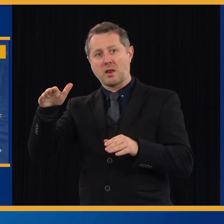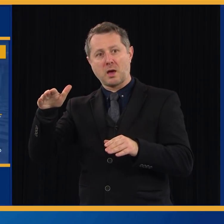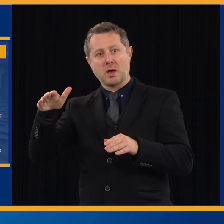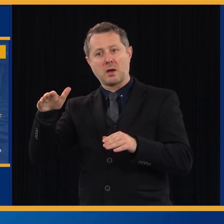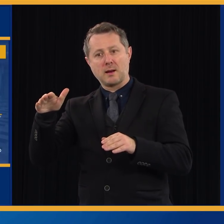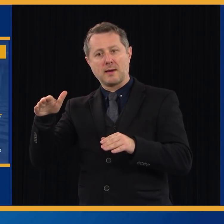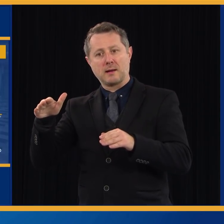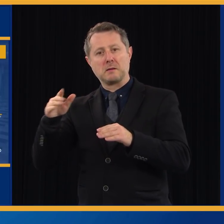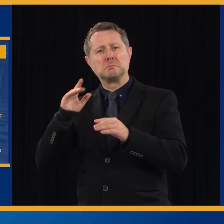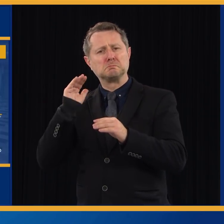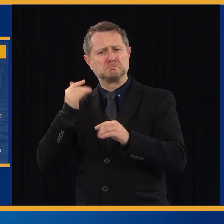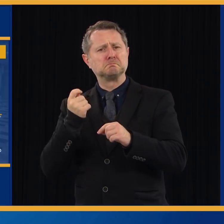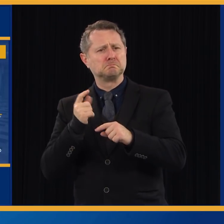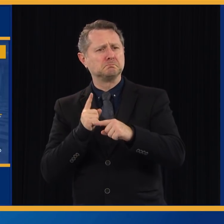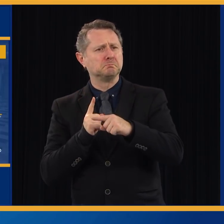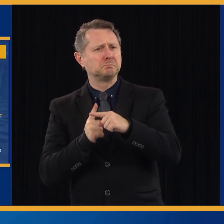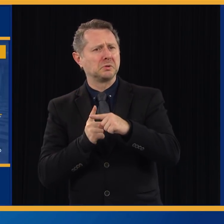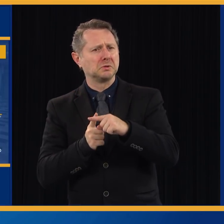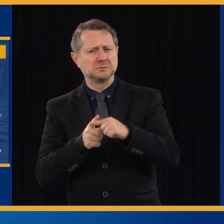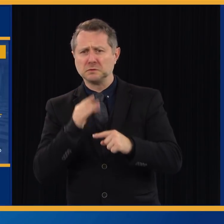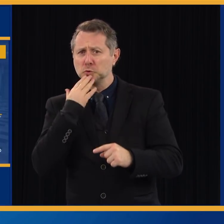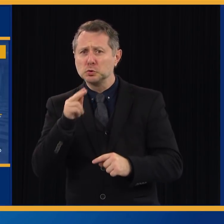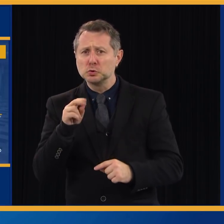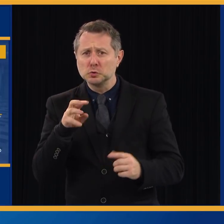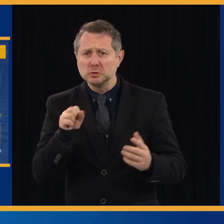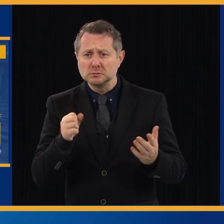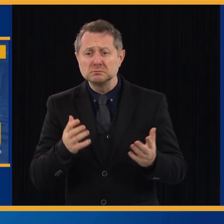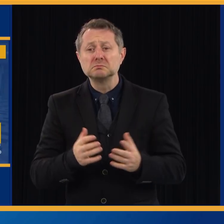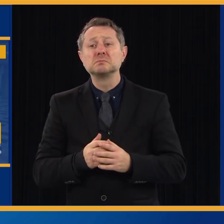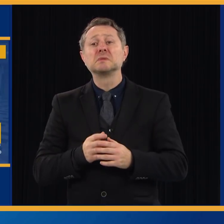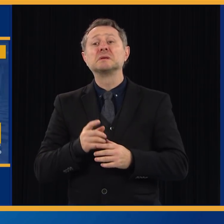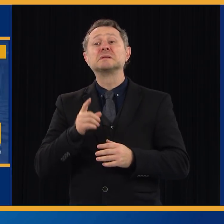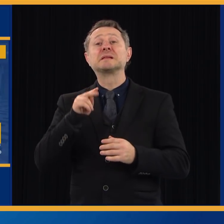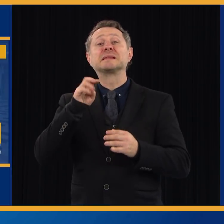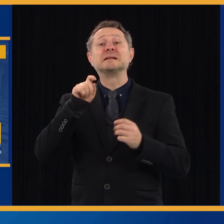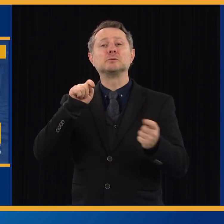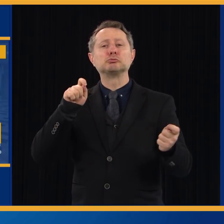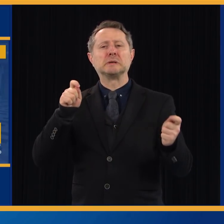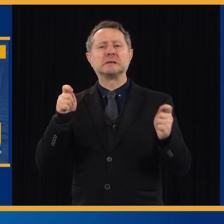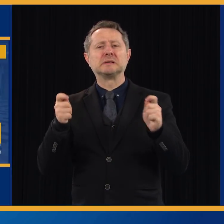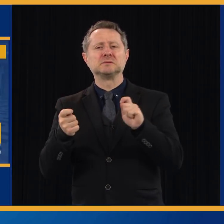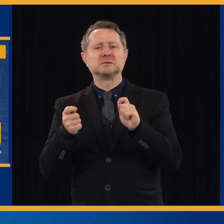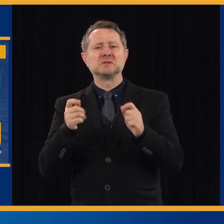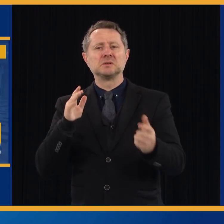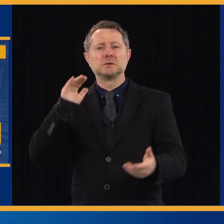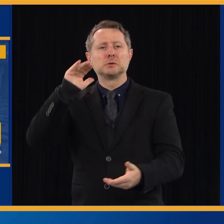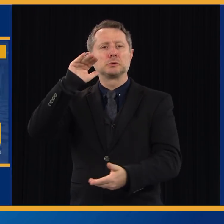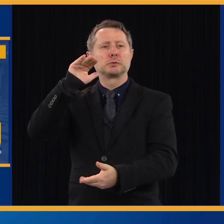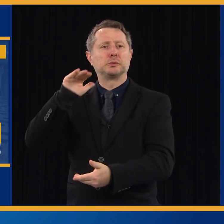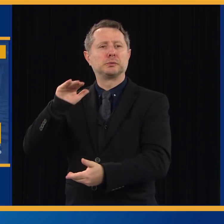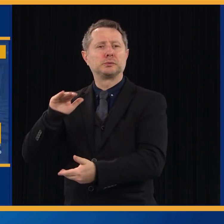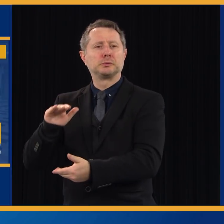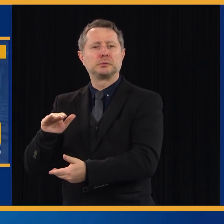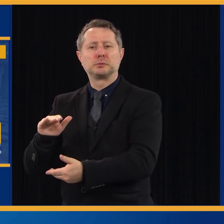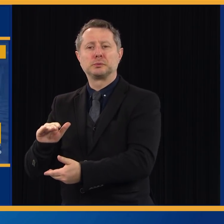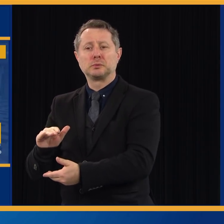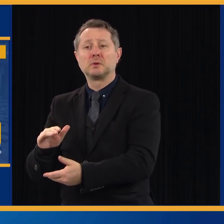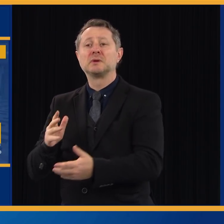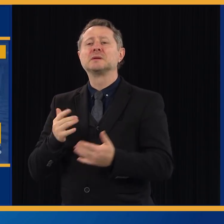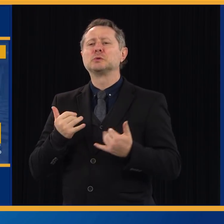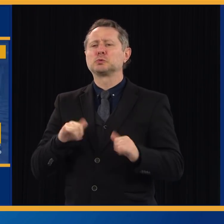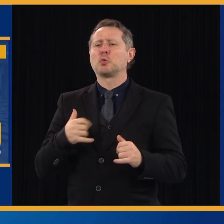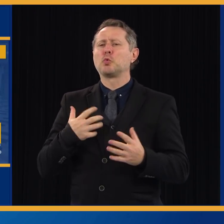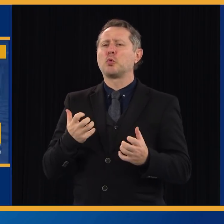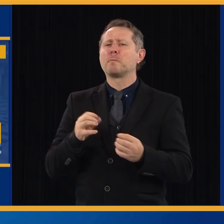news, certainly. The net change in hospitalizations is down, not as down as much as we would like. Change